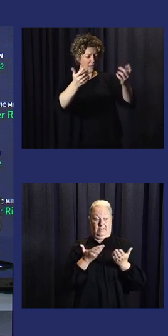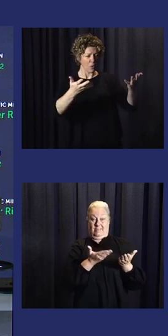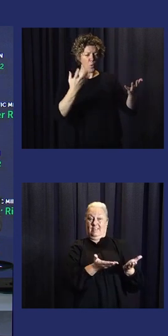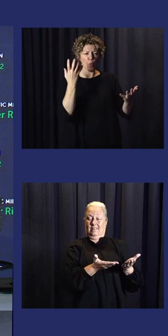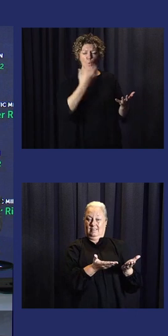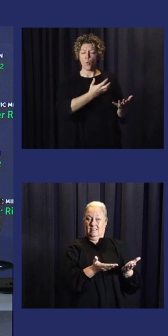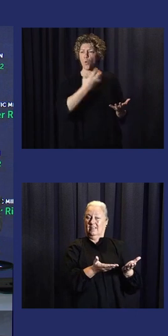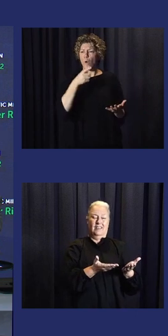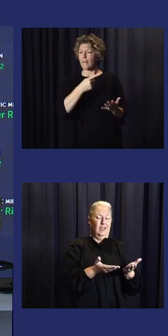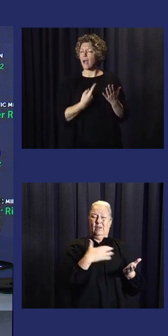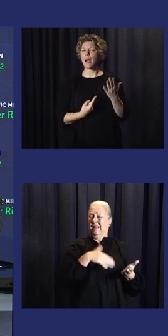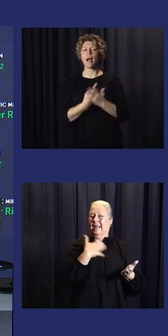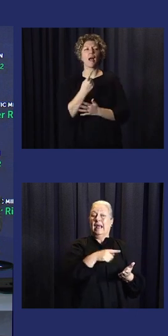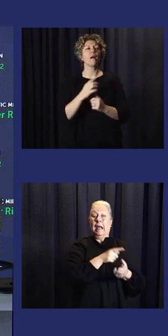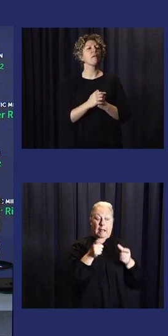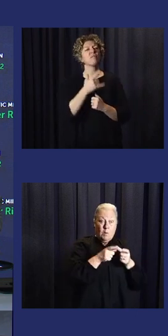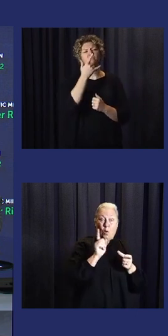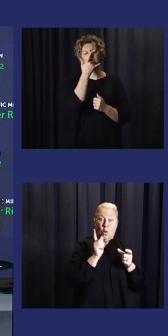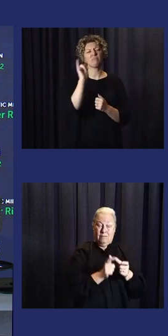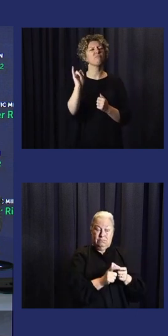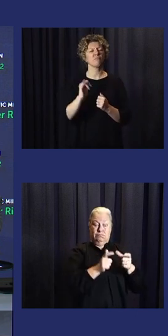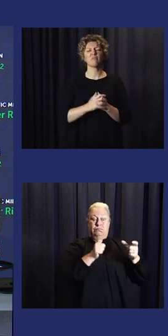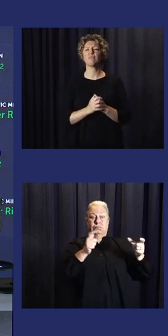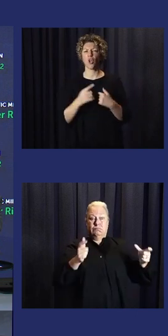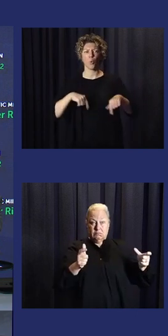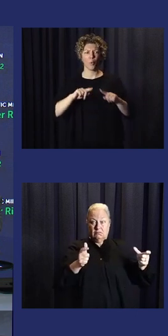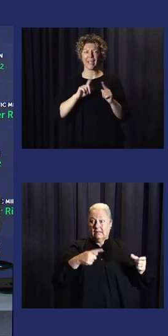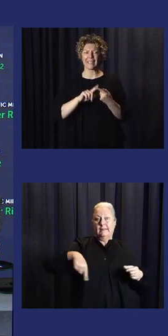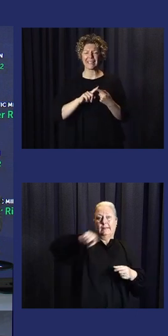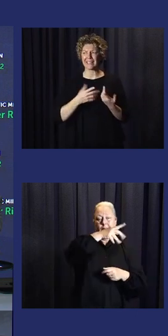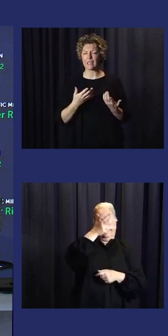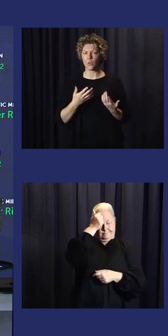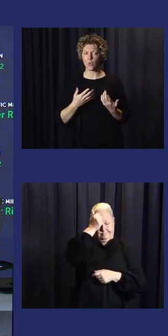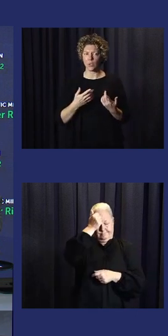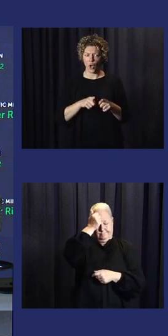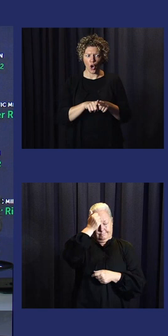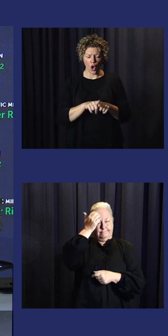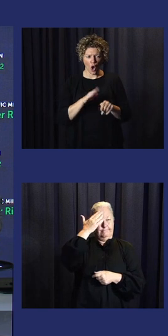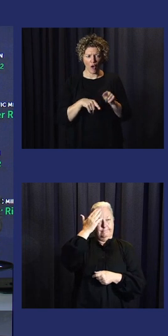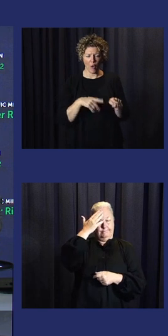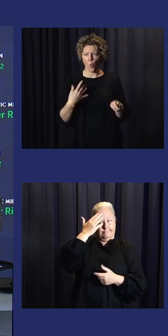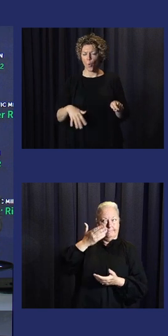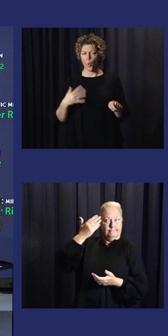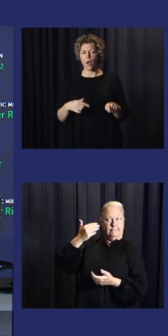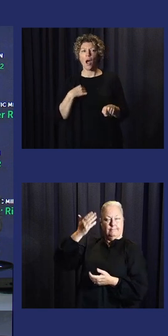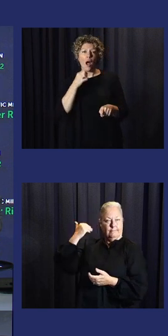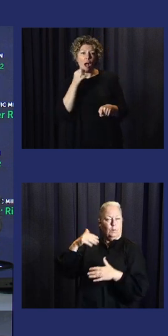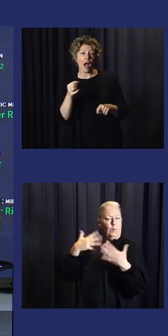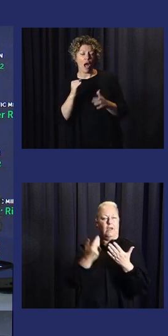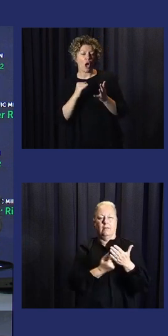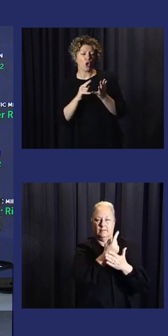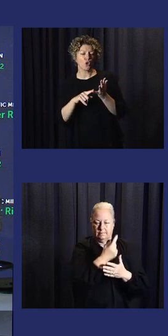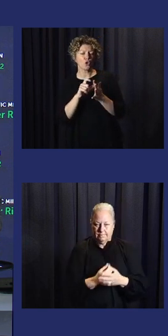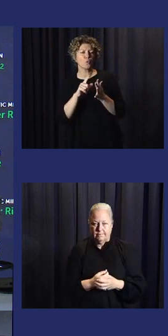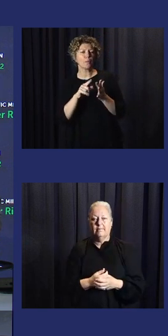an event of such magnitude. We're still coming to grips with it, I think. So in that sense, could I turn to you, Sudirman, to